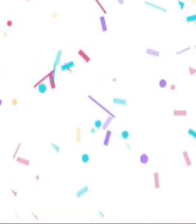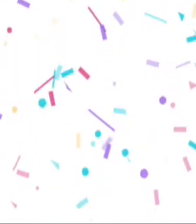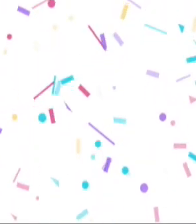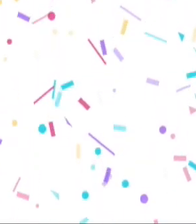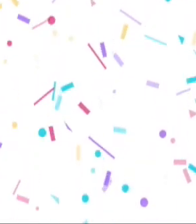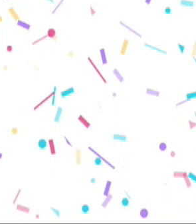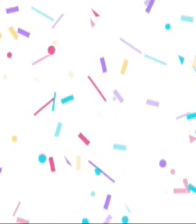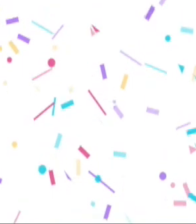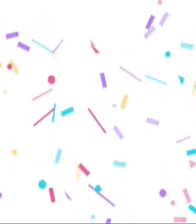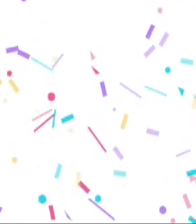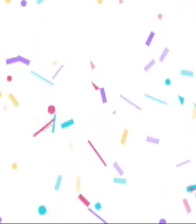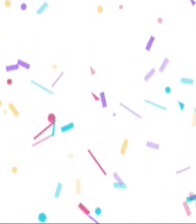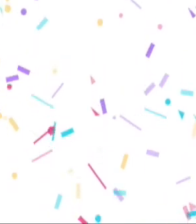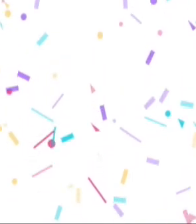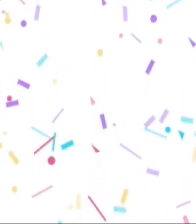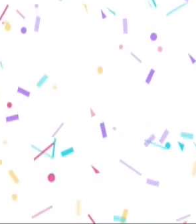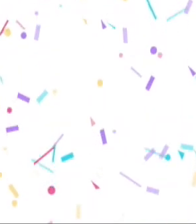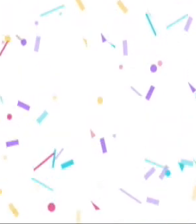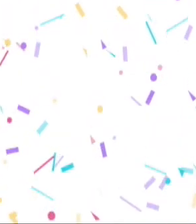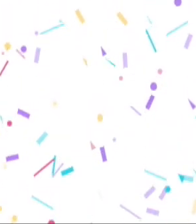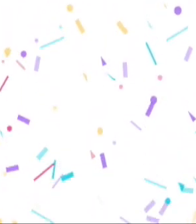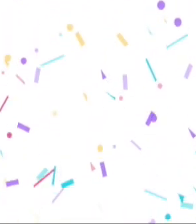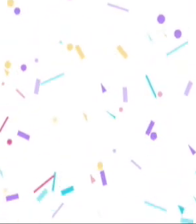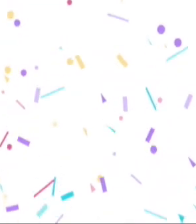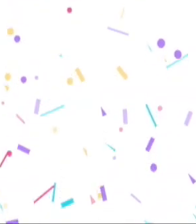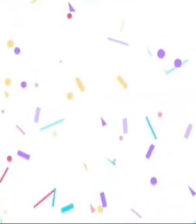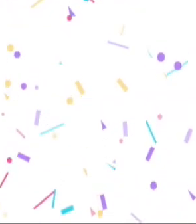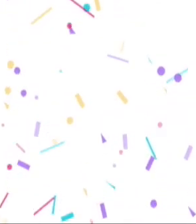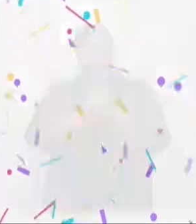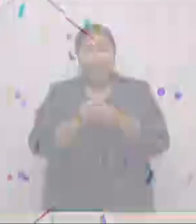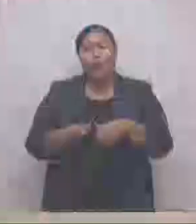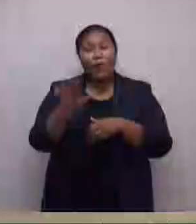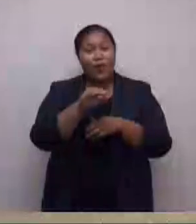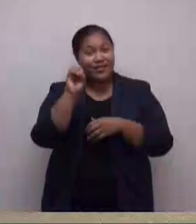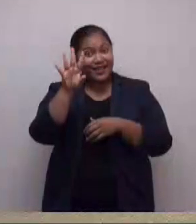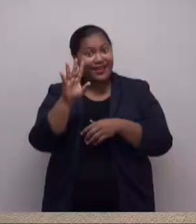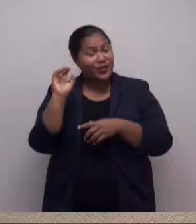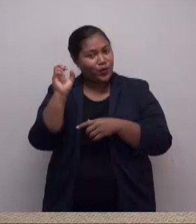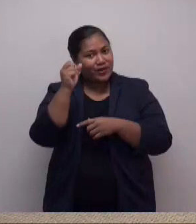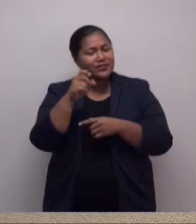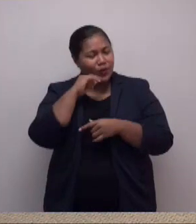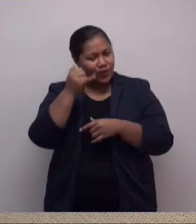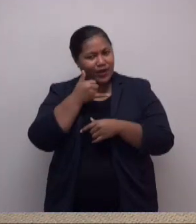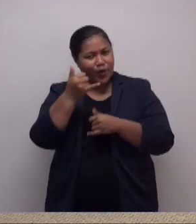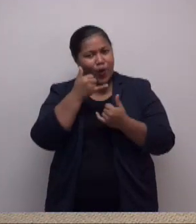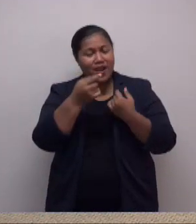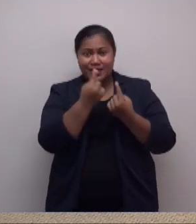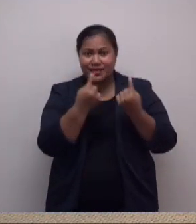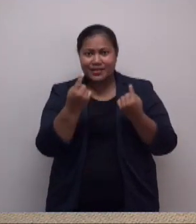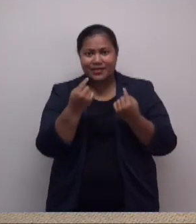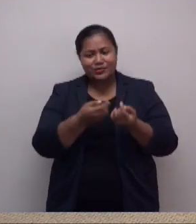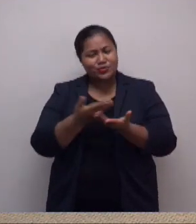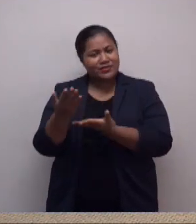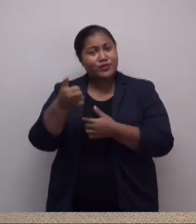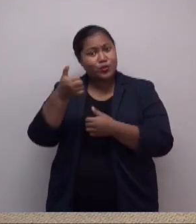Okay. Well, congratulations to our 10 winners, and we'll be in contact with each of them to deliver the good